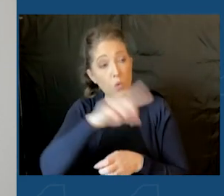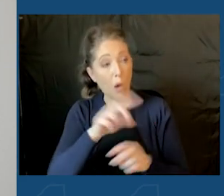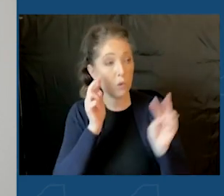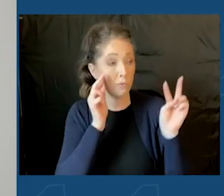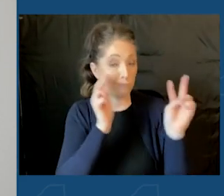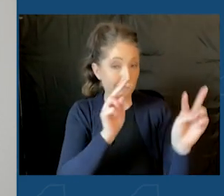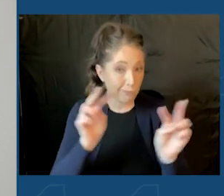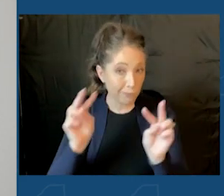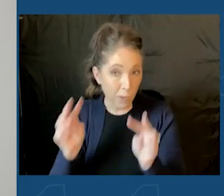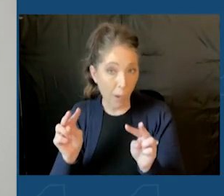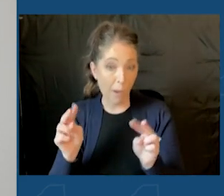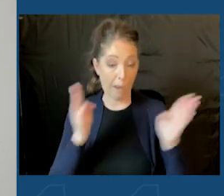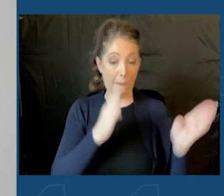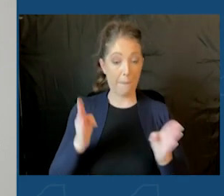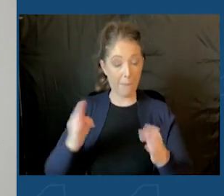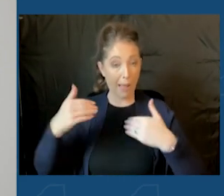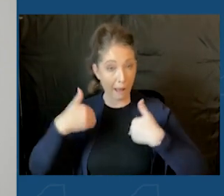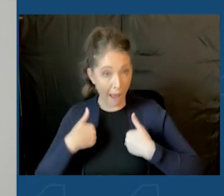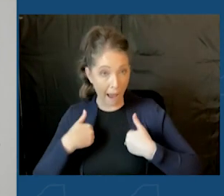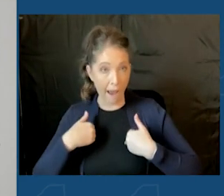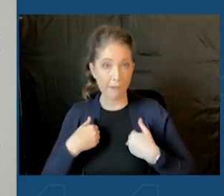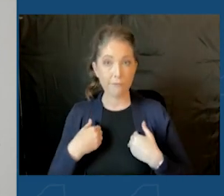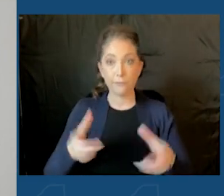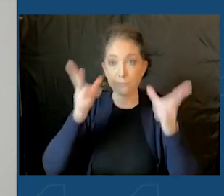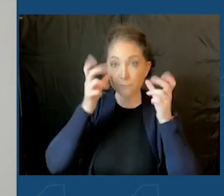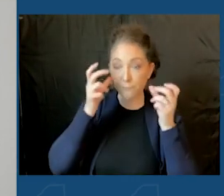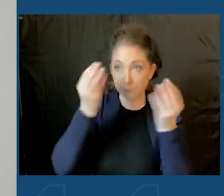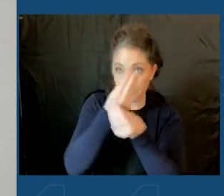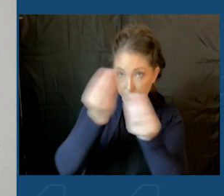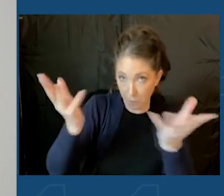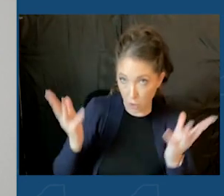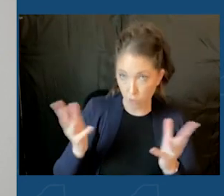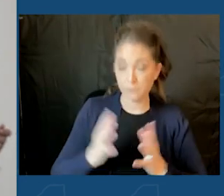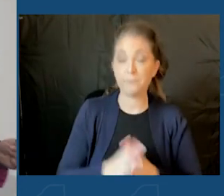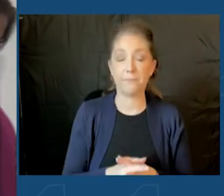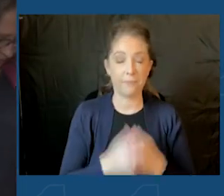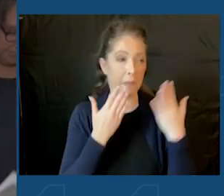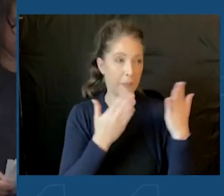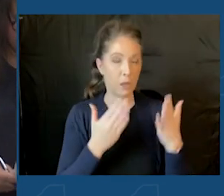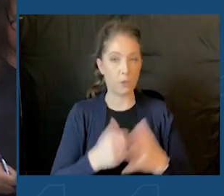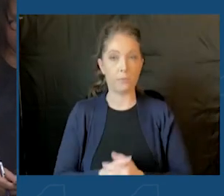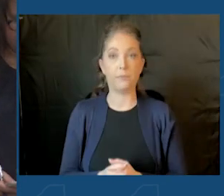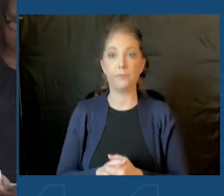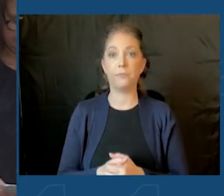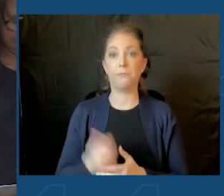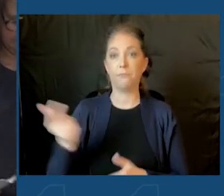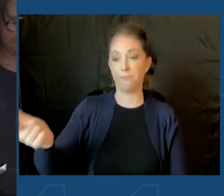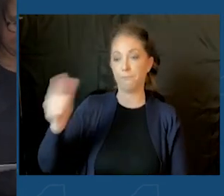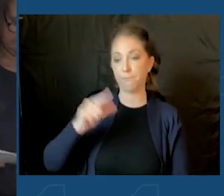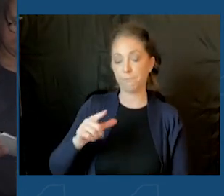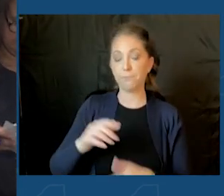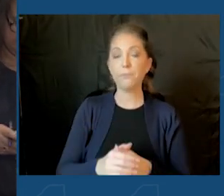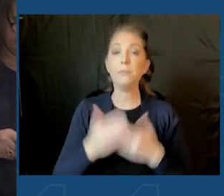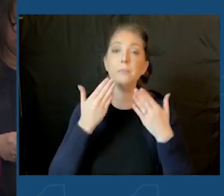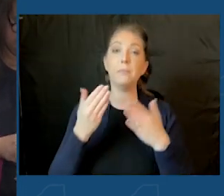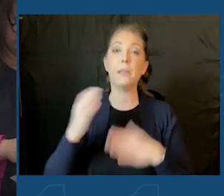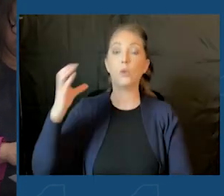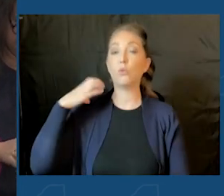staying informed. Thank you. County Executive. Thank you very much, Commissioner, and thank